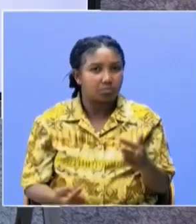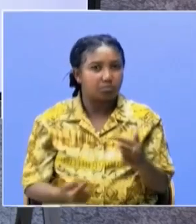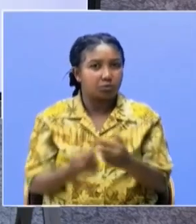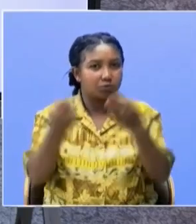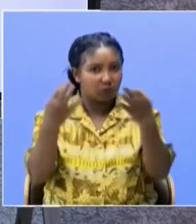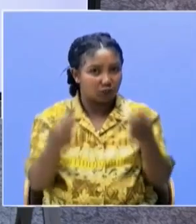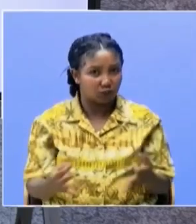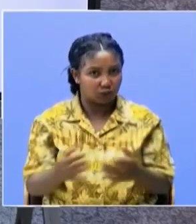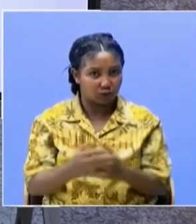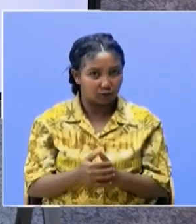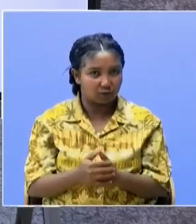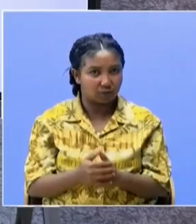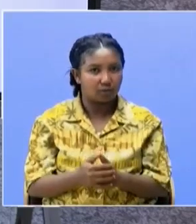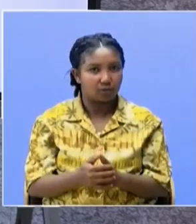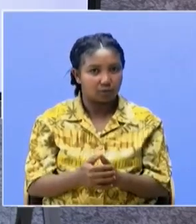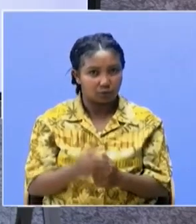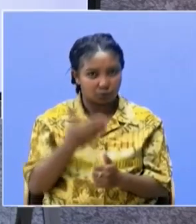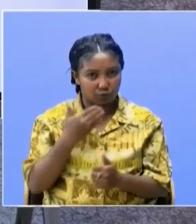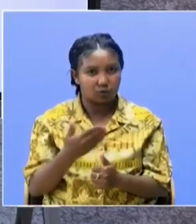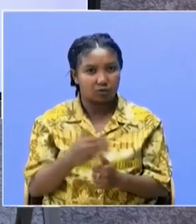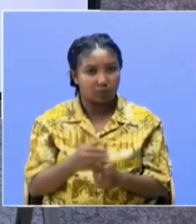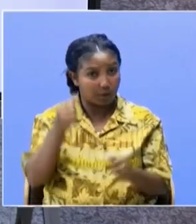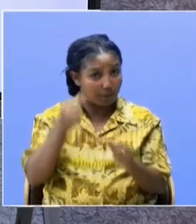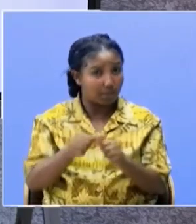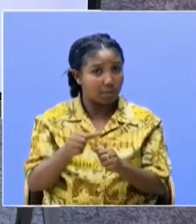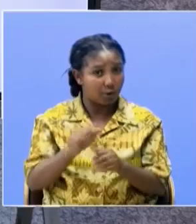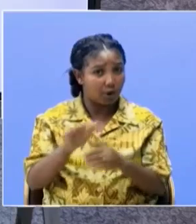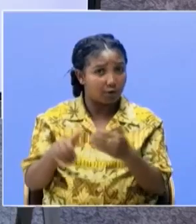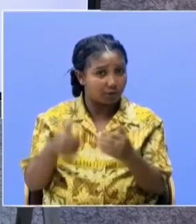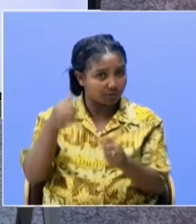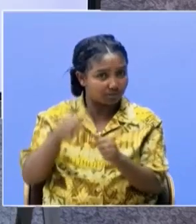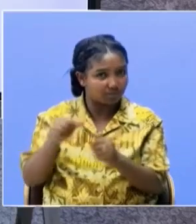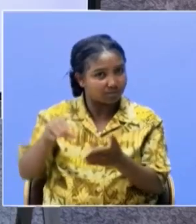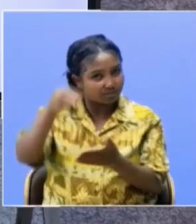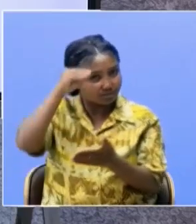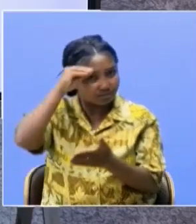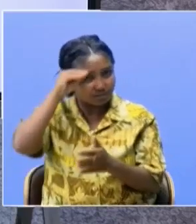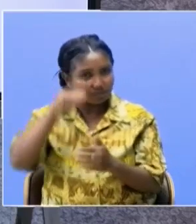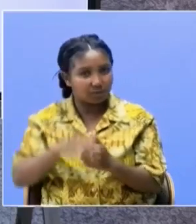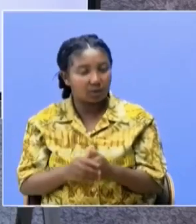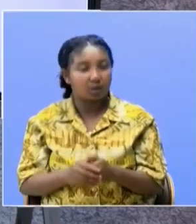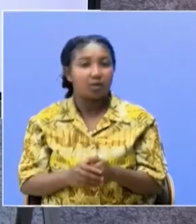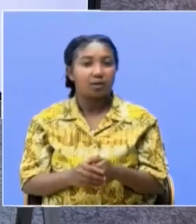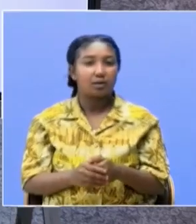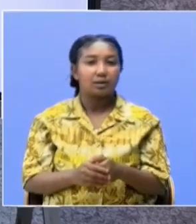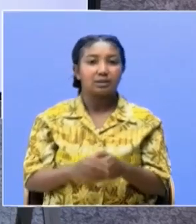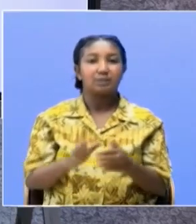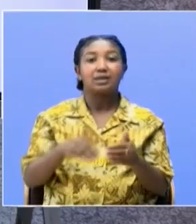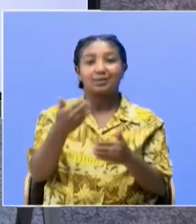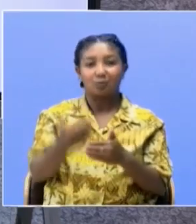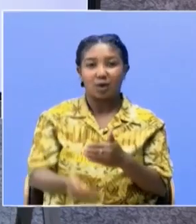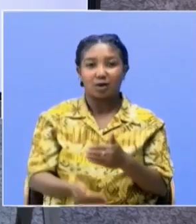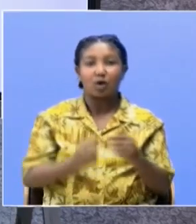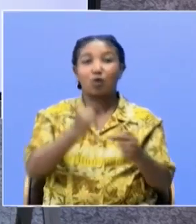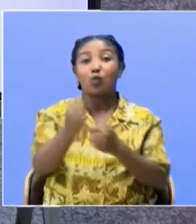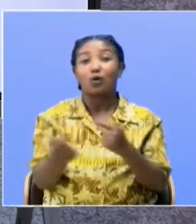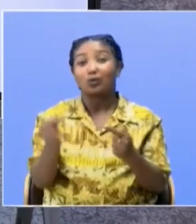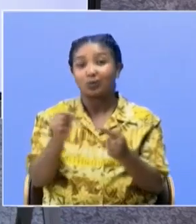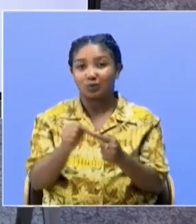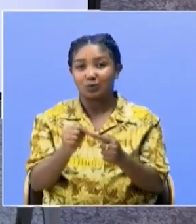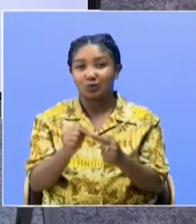right? Very good, yeah. Try to remember every point that we have discussed. And when we come to the next one, which is going